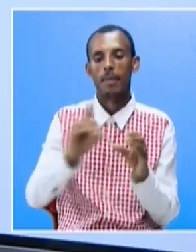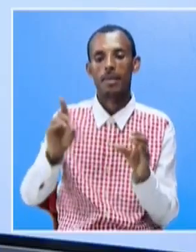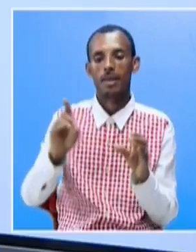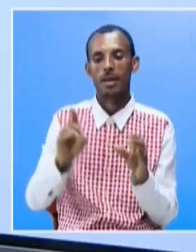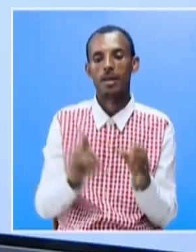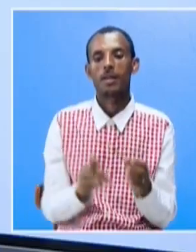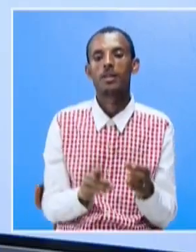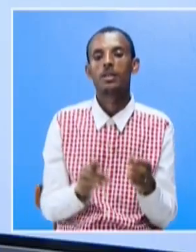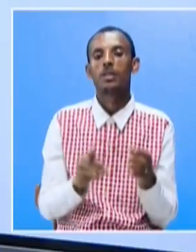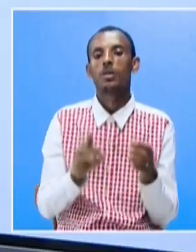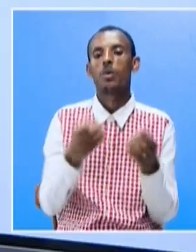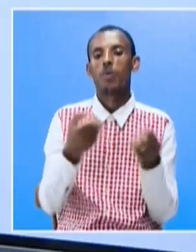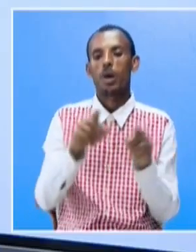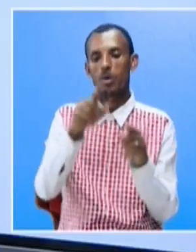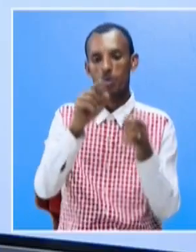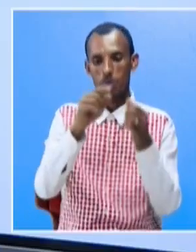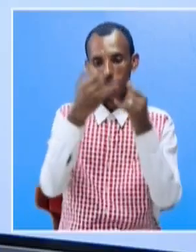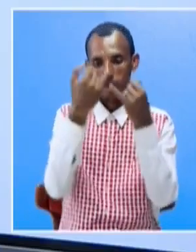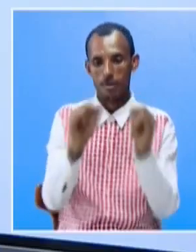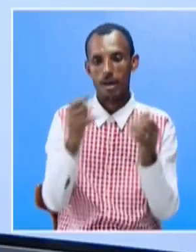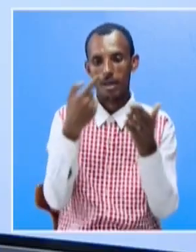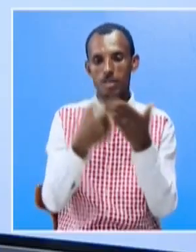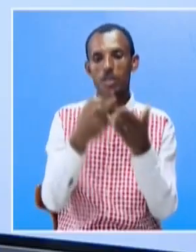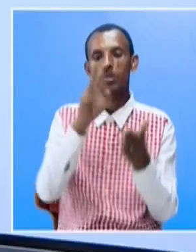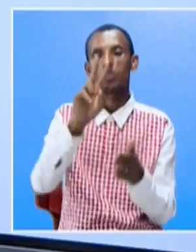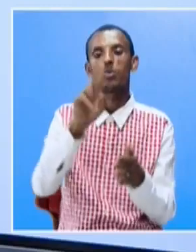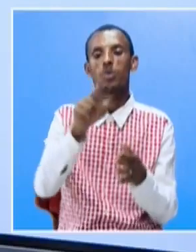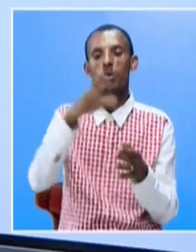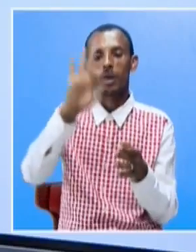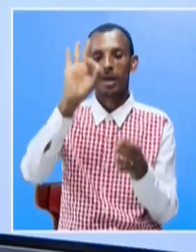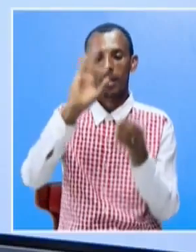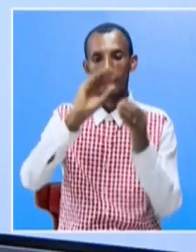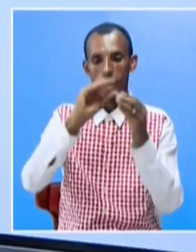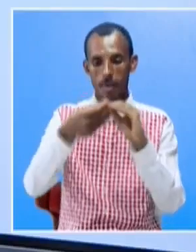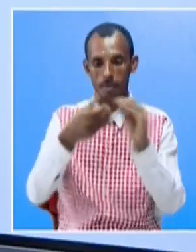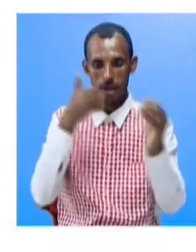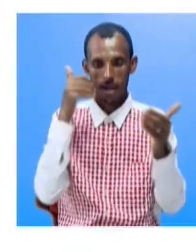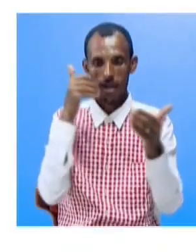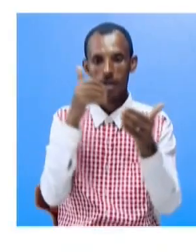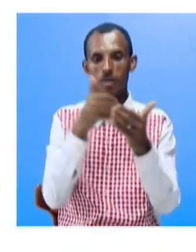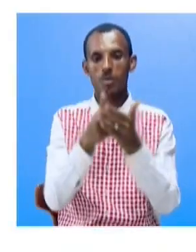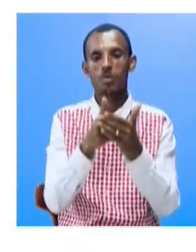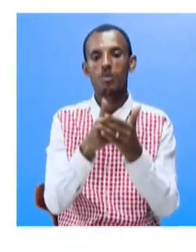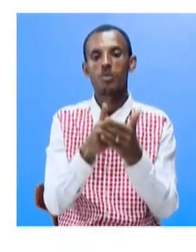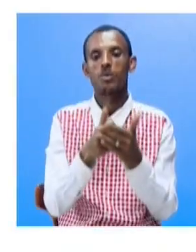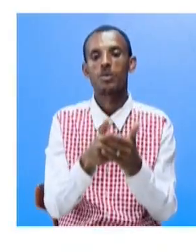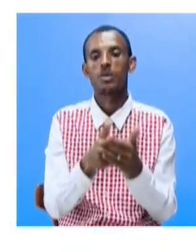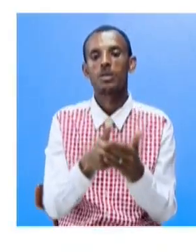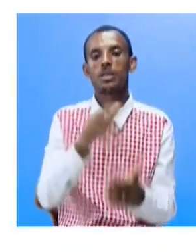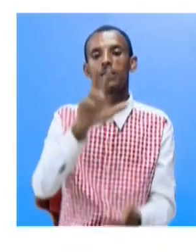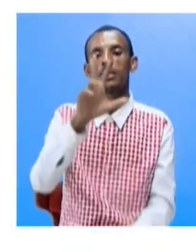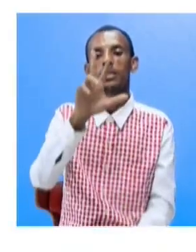you divide these two, you will get a number which is near to this one,